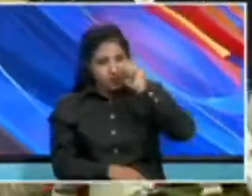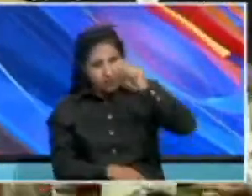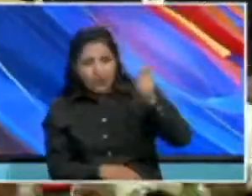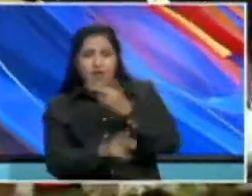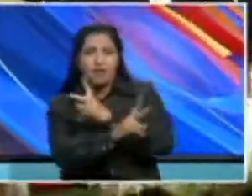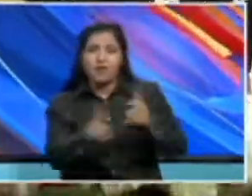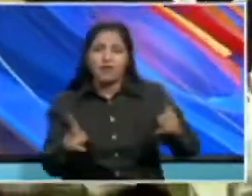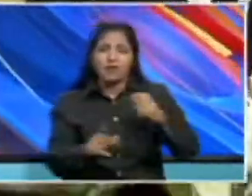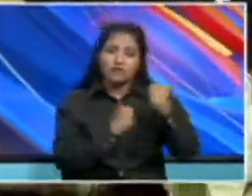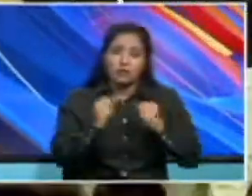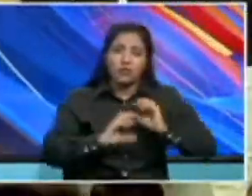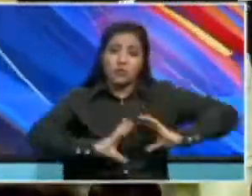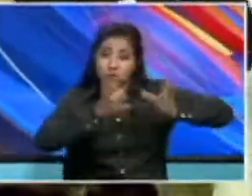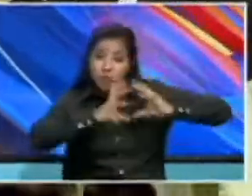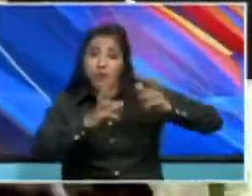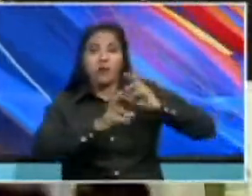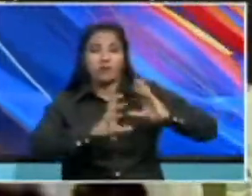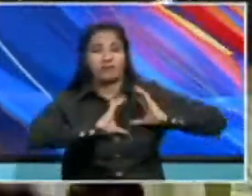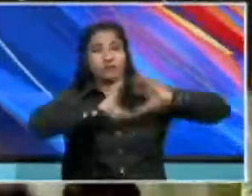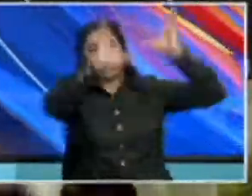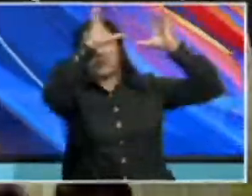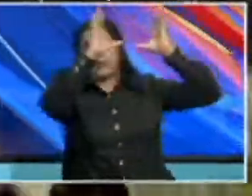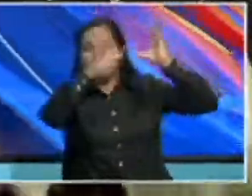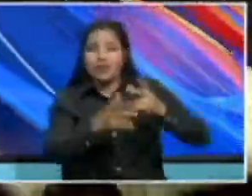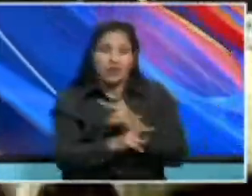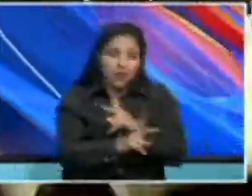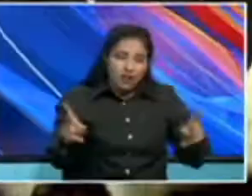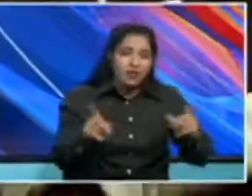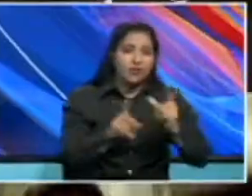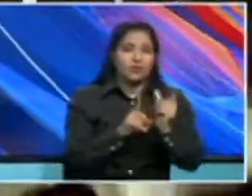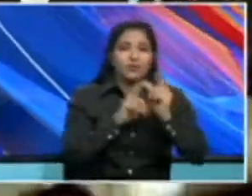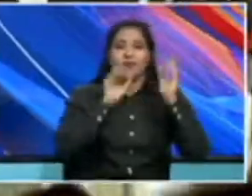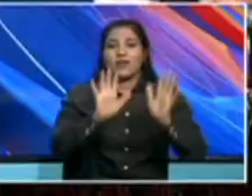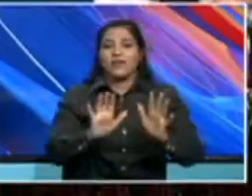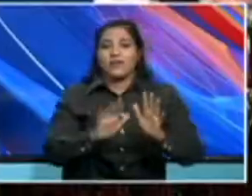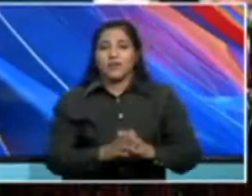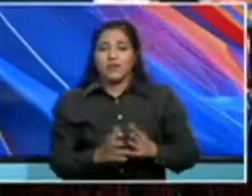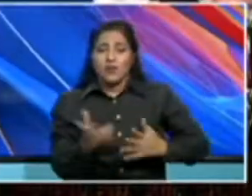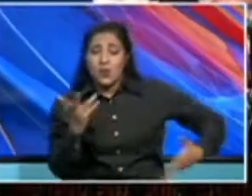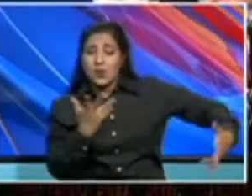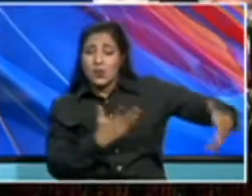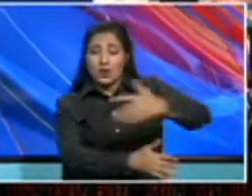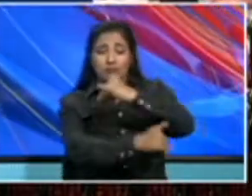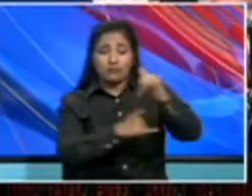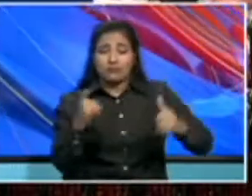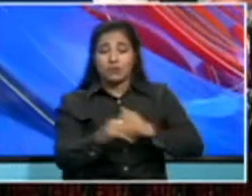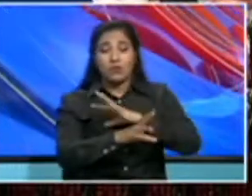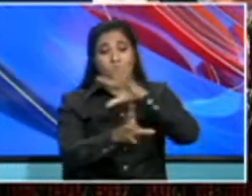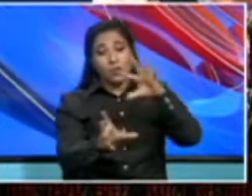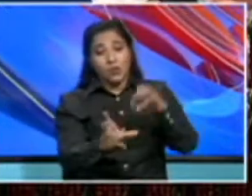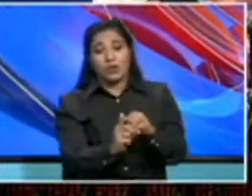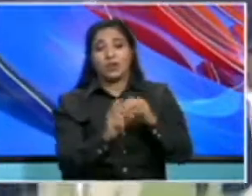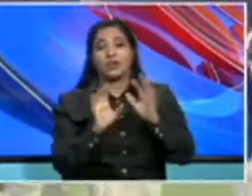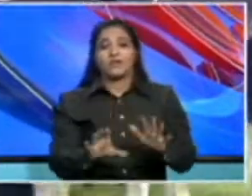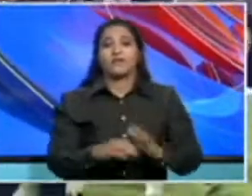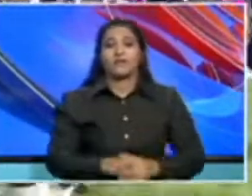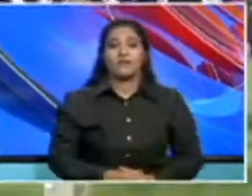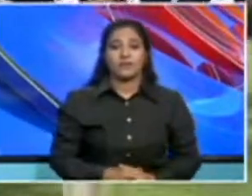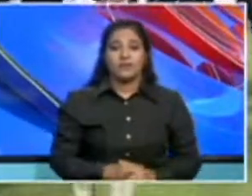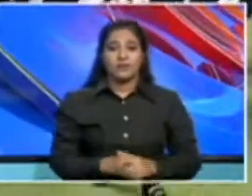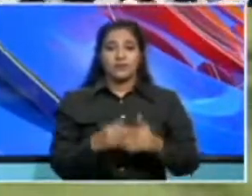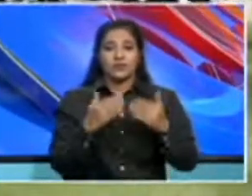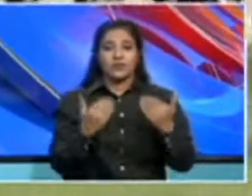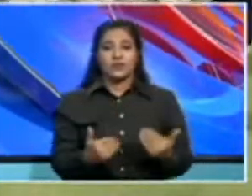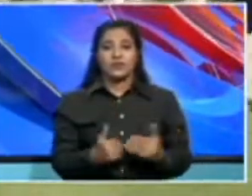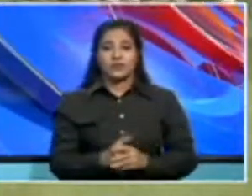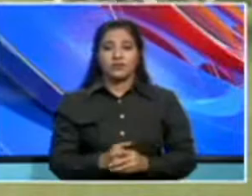triathlon, volleyball, weightlifting, wrestling, wushu, and yogasana. Host of events, slew of events, a slew